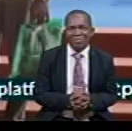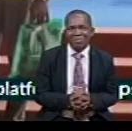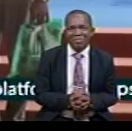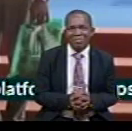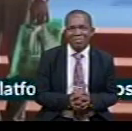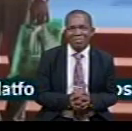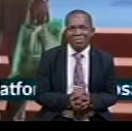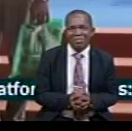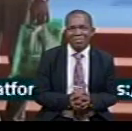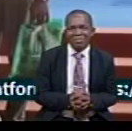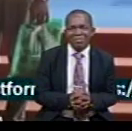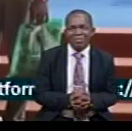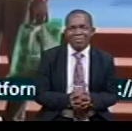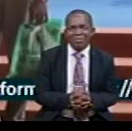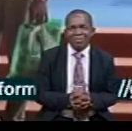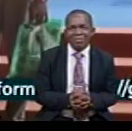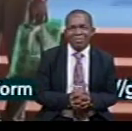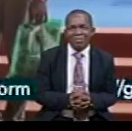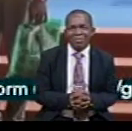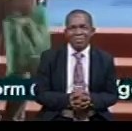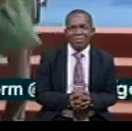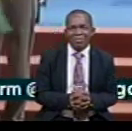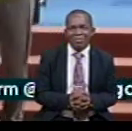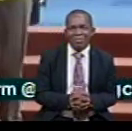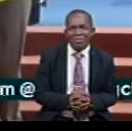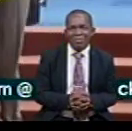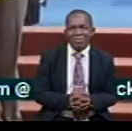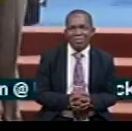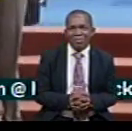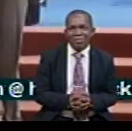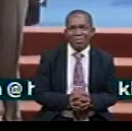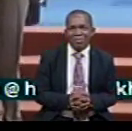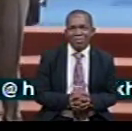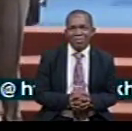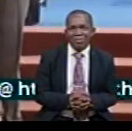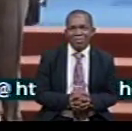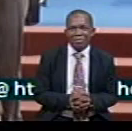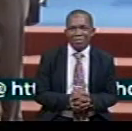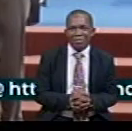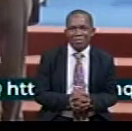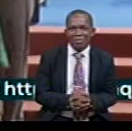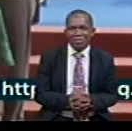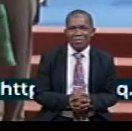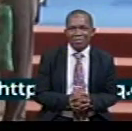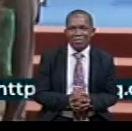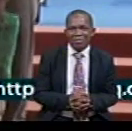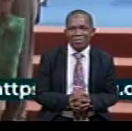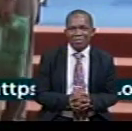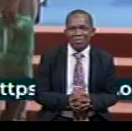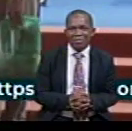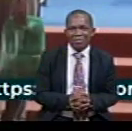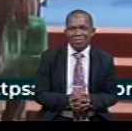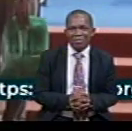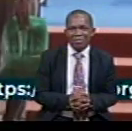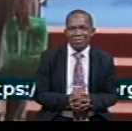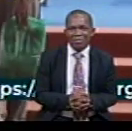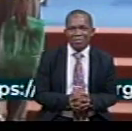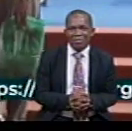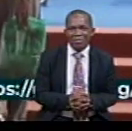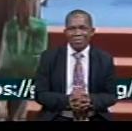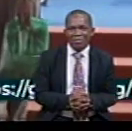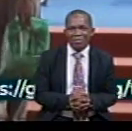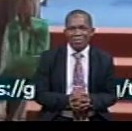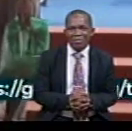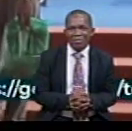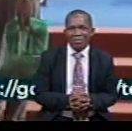Ava gro ma ma ne kolon kola. Le ma fi re pe pe ma re pe ngba kolon adu no. Nya to